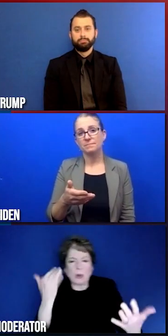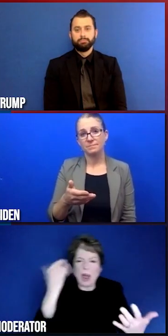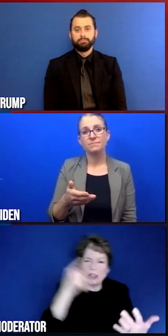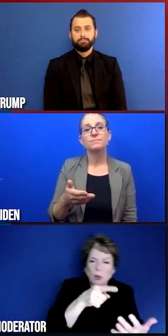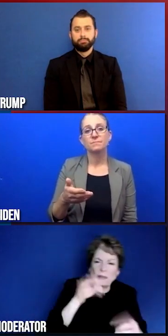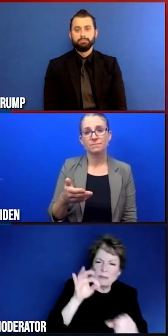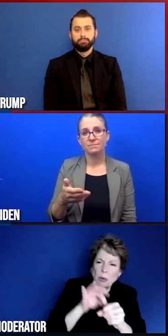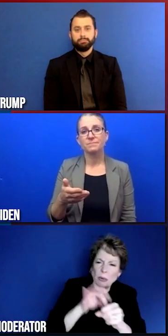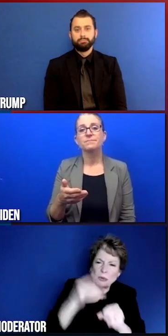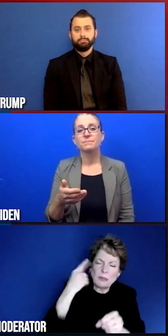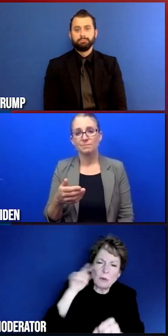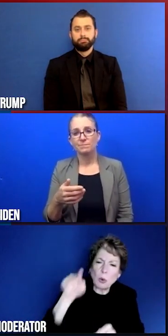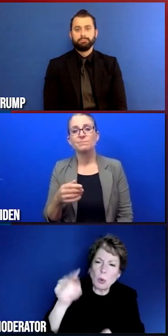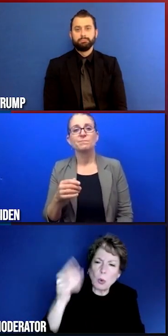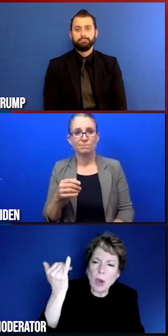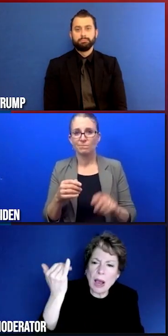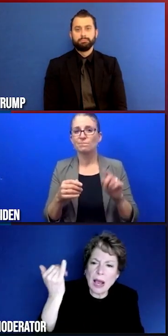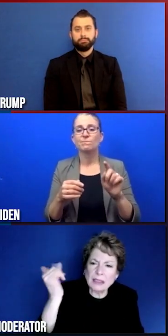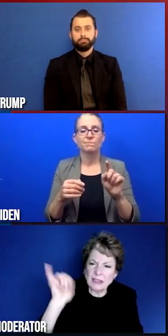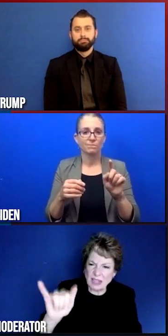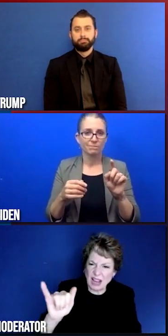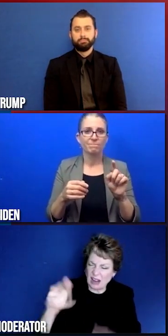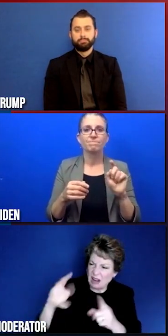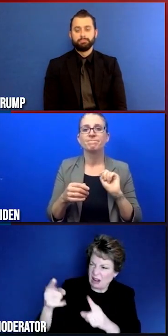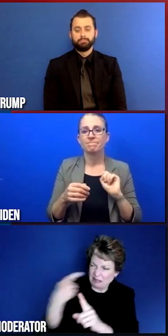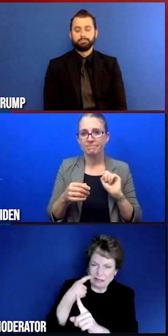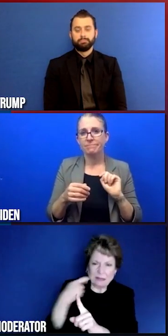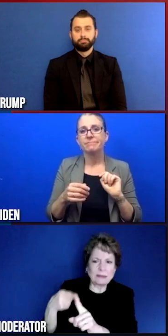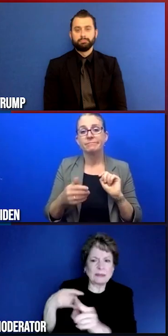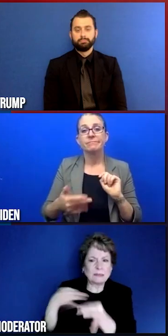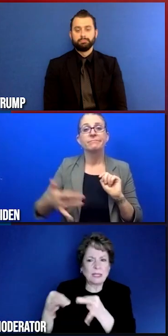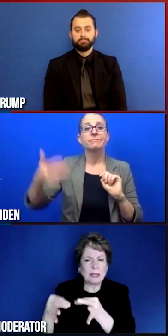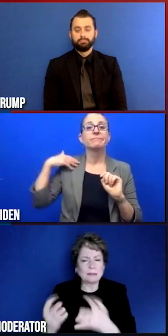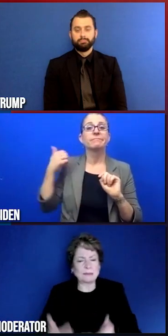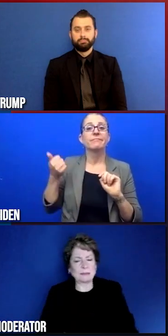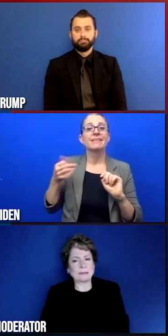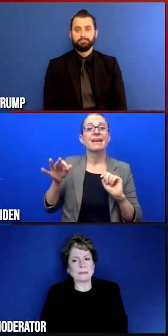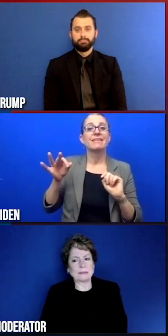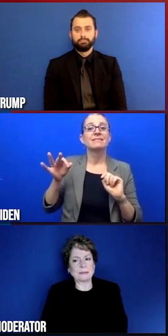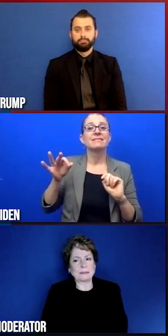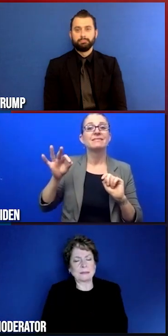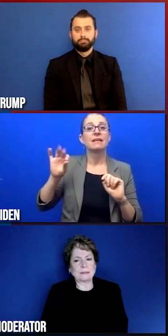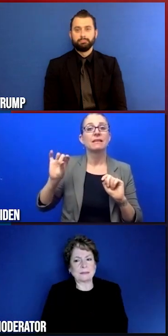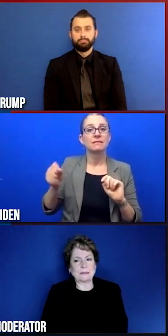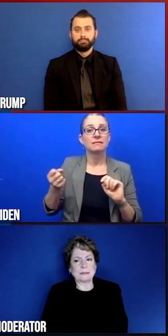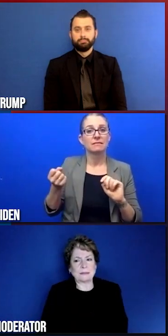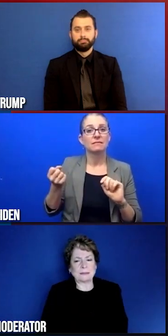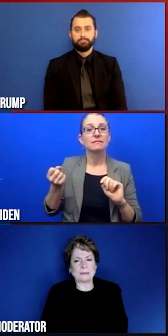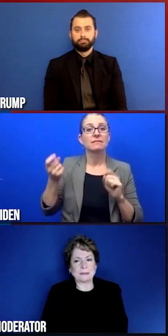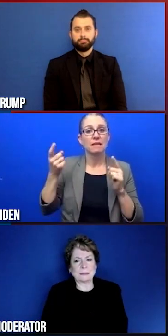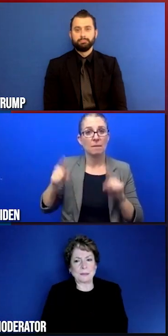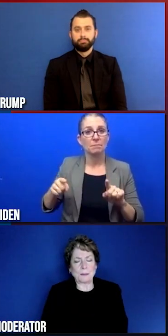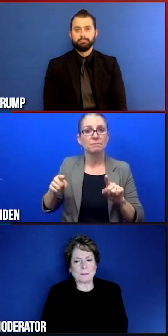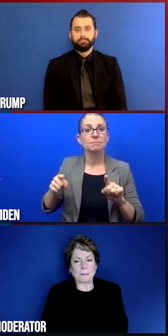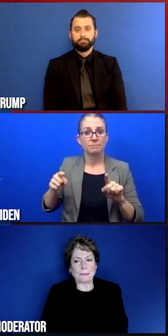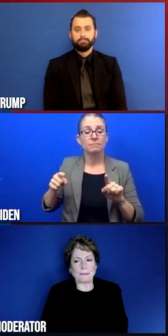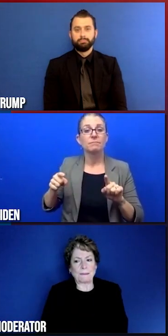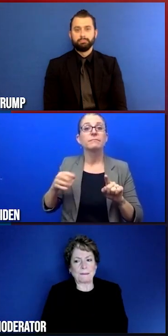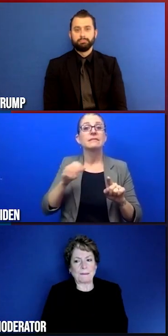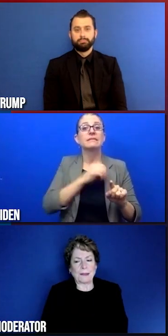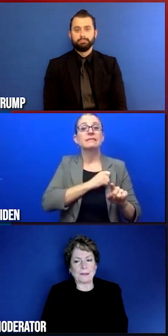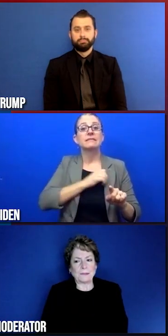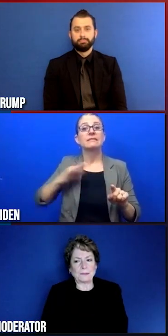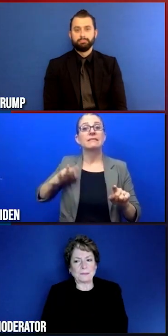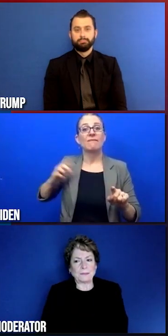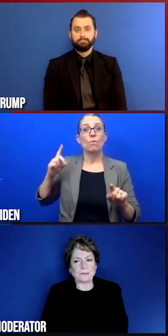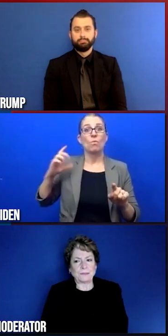we passed 100%, all 100 senators voted for it, a bill on drugs and how to deal with